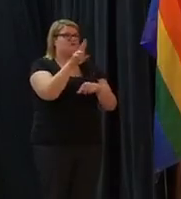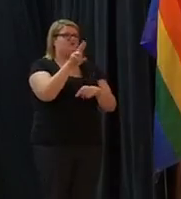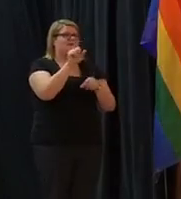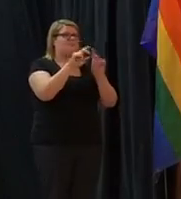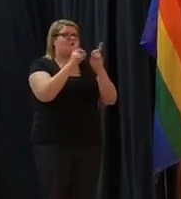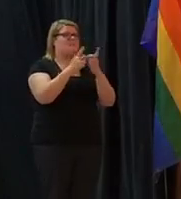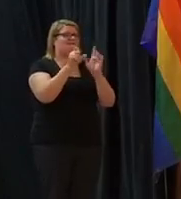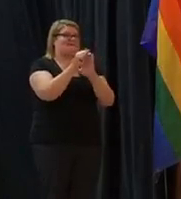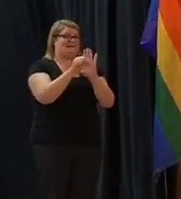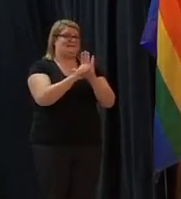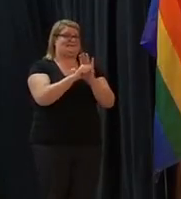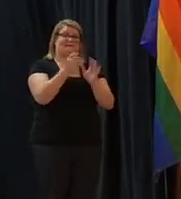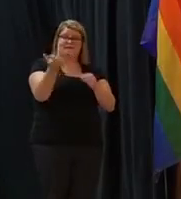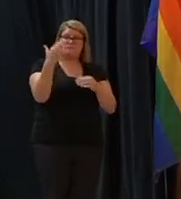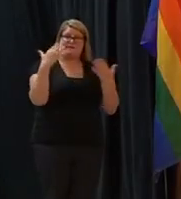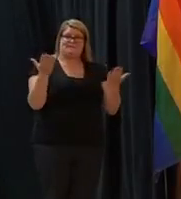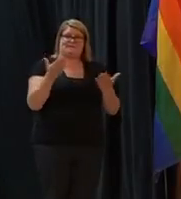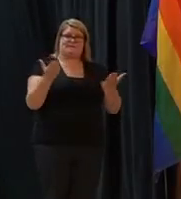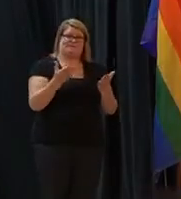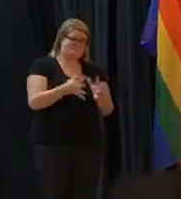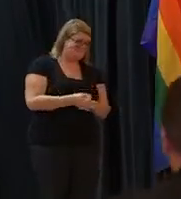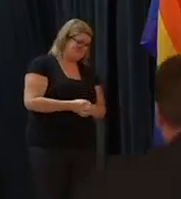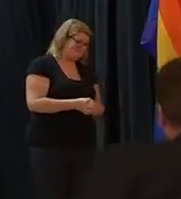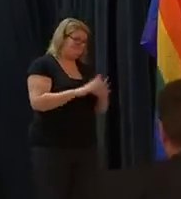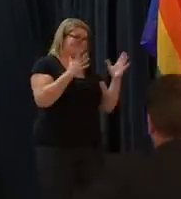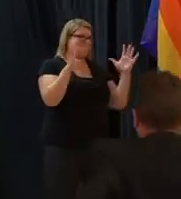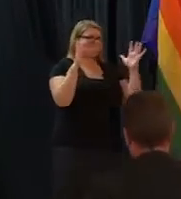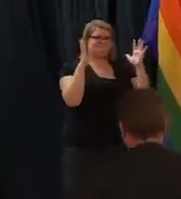of State. Come on up, Josh.